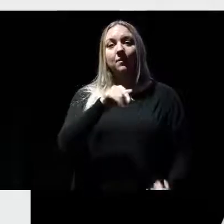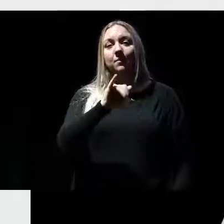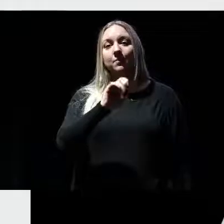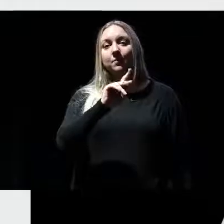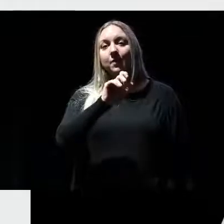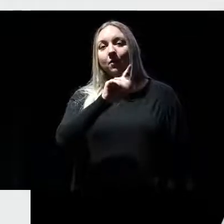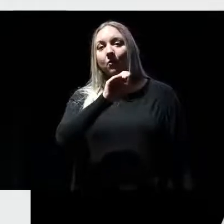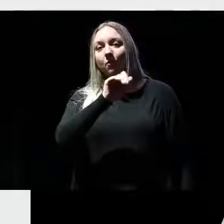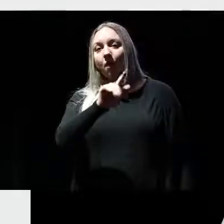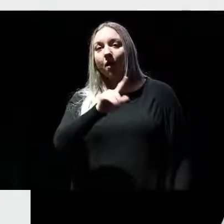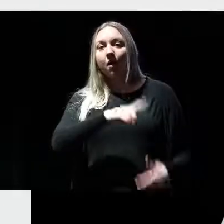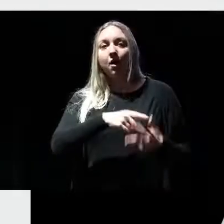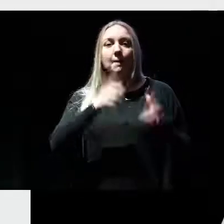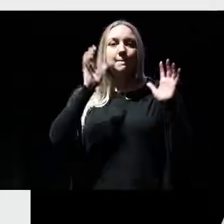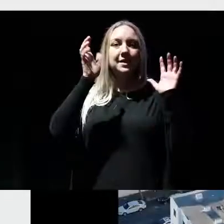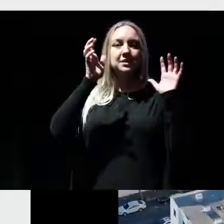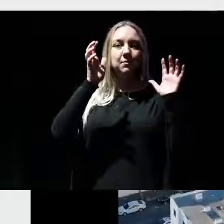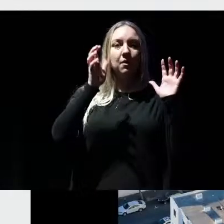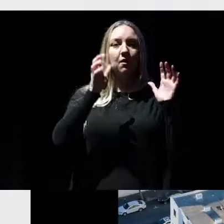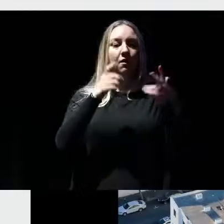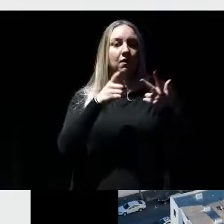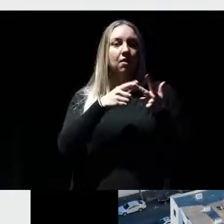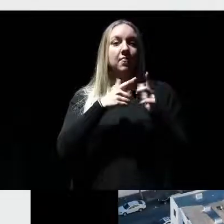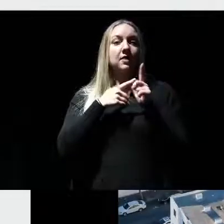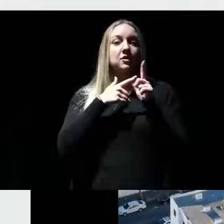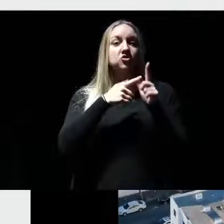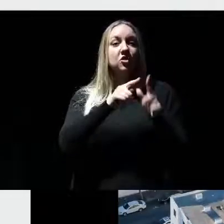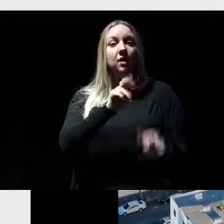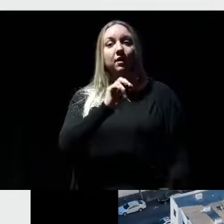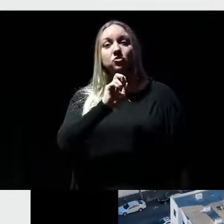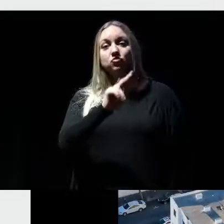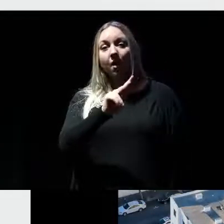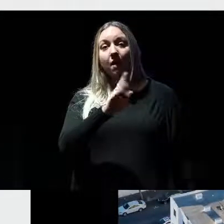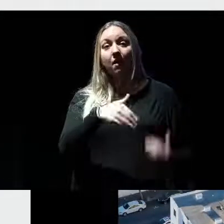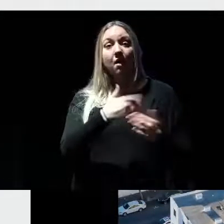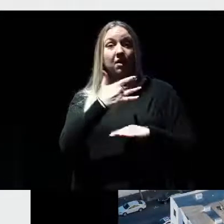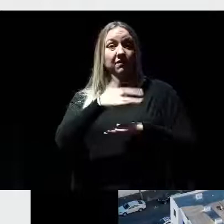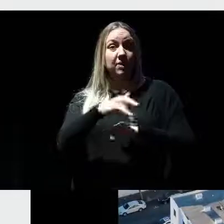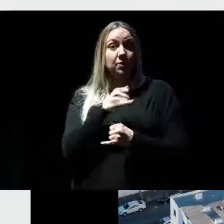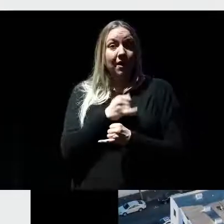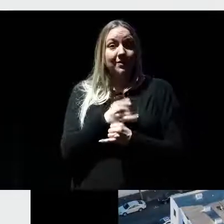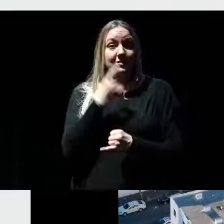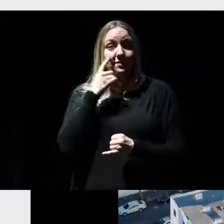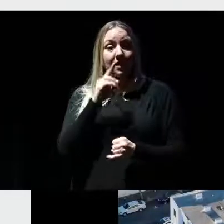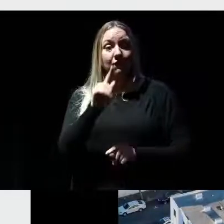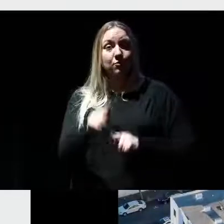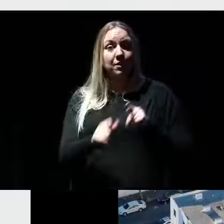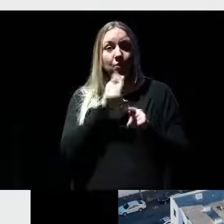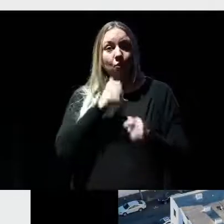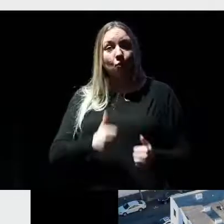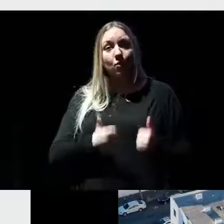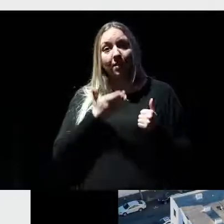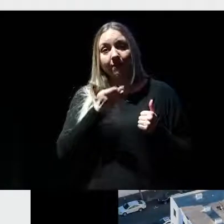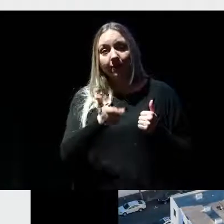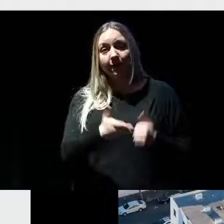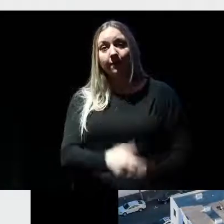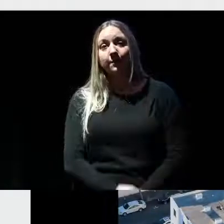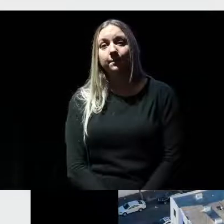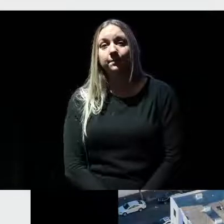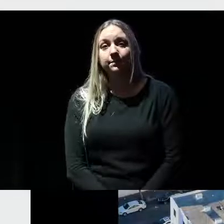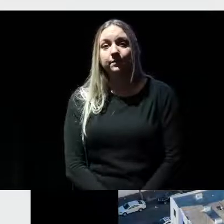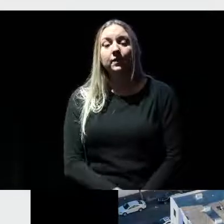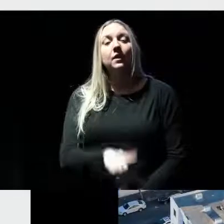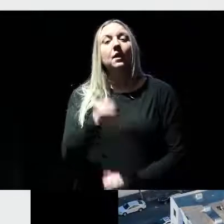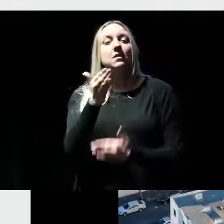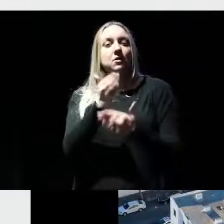track around the entire perimeter. The other aspect of this project that was really